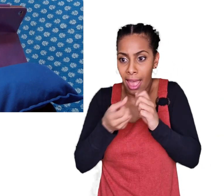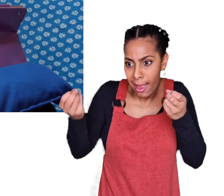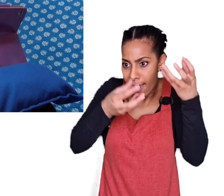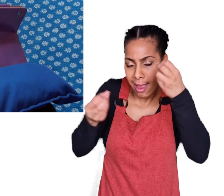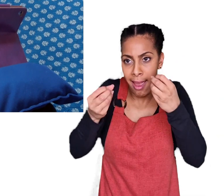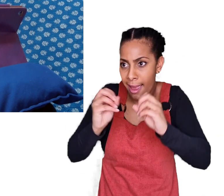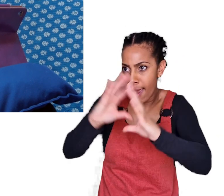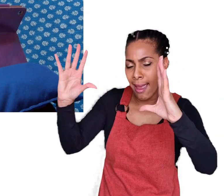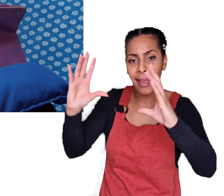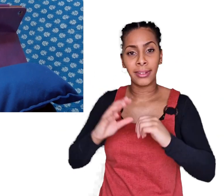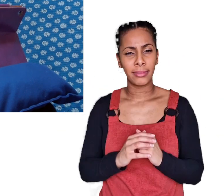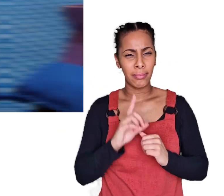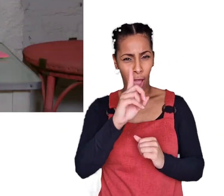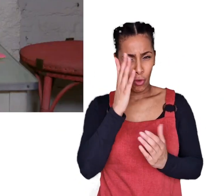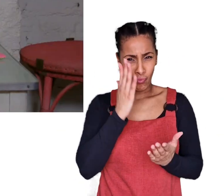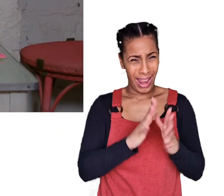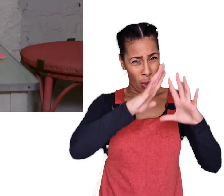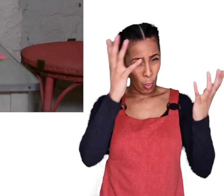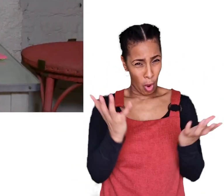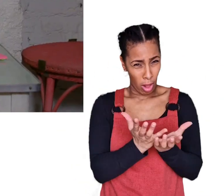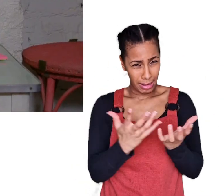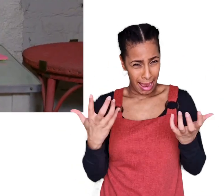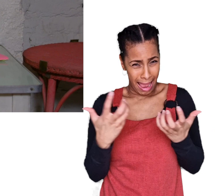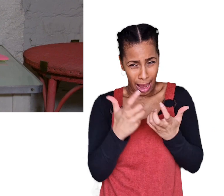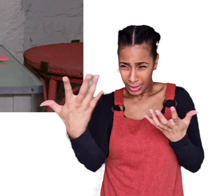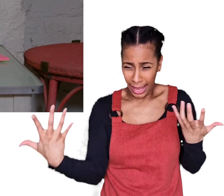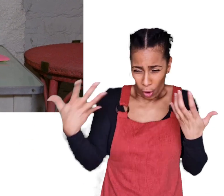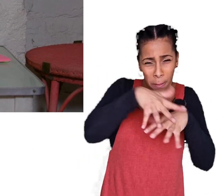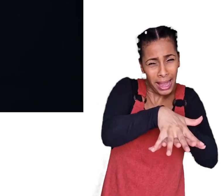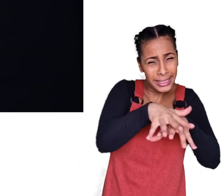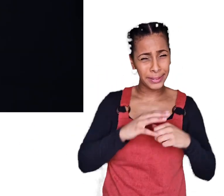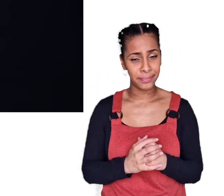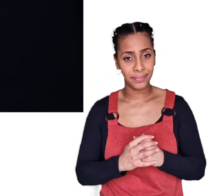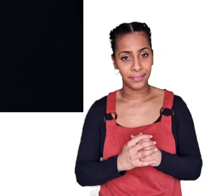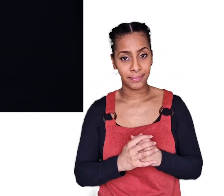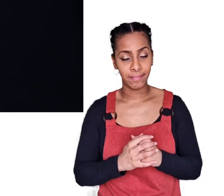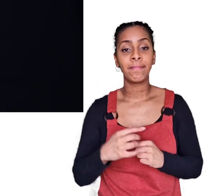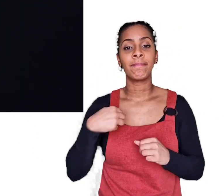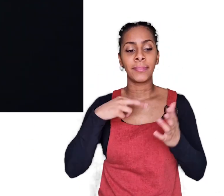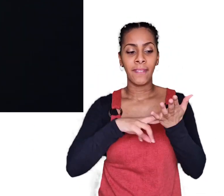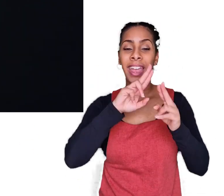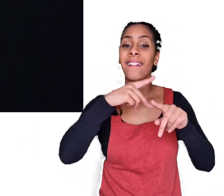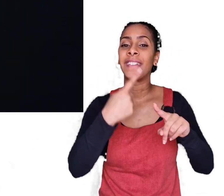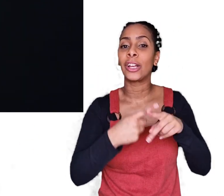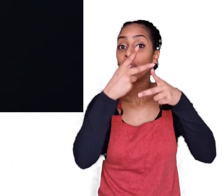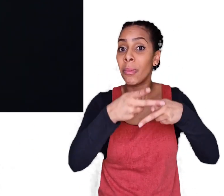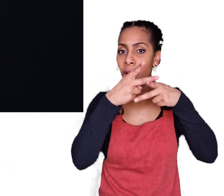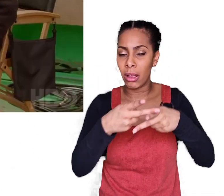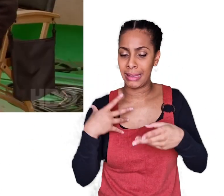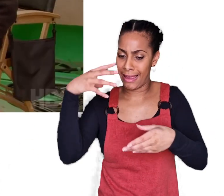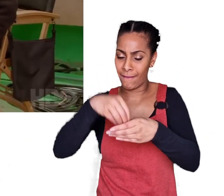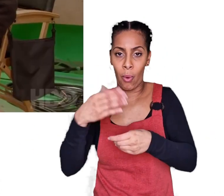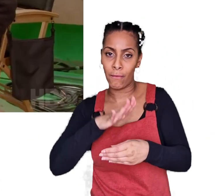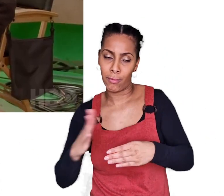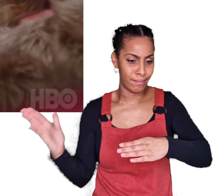it to combine with the real world? VFX Supervisor is part of a film from the very beginning. From the writing,